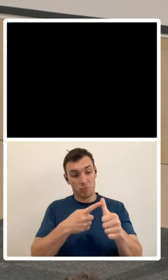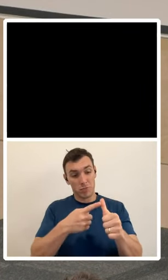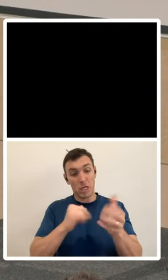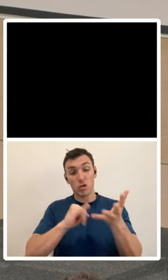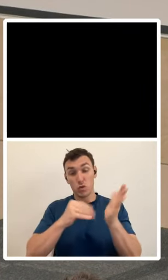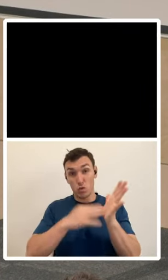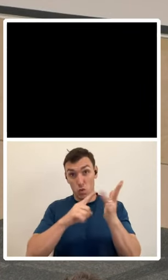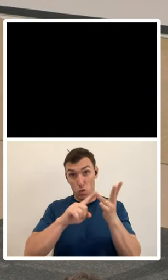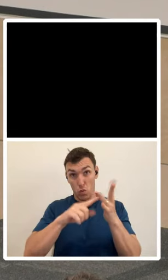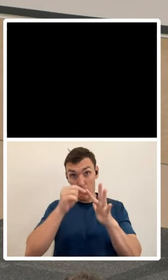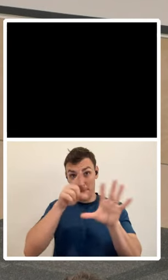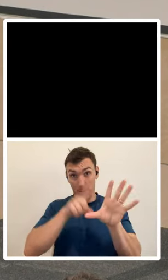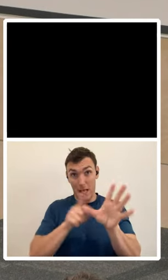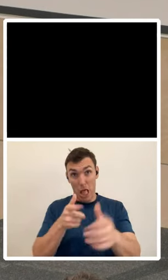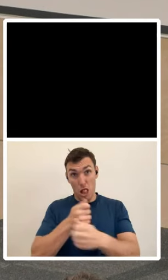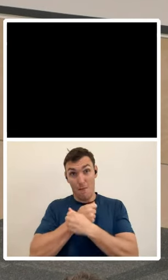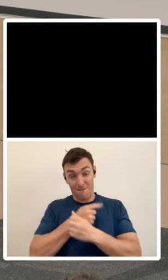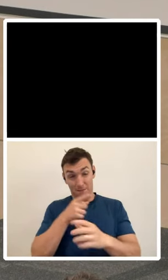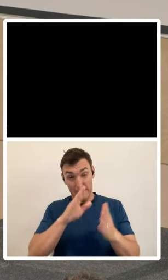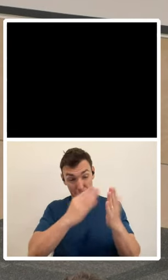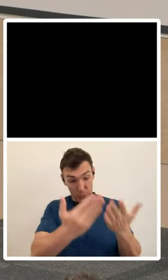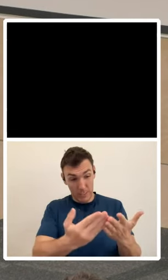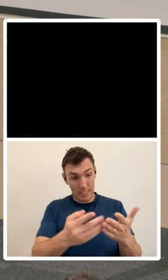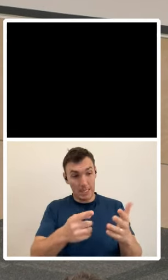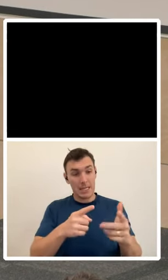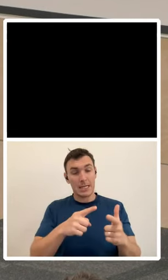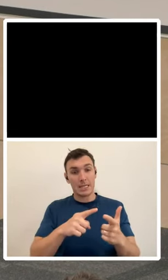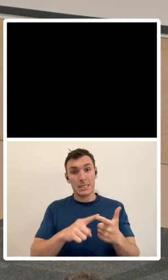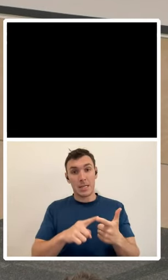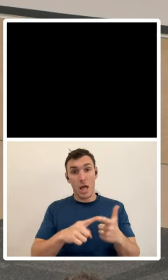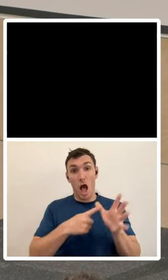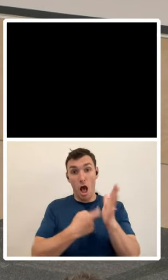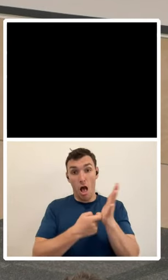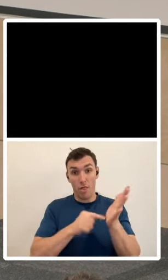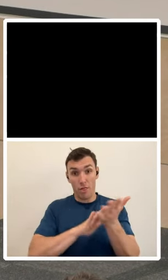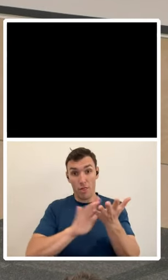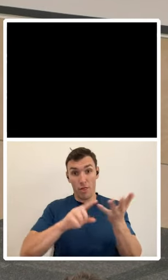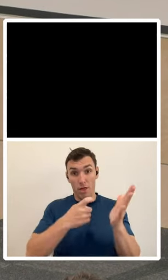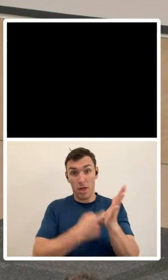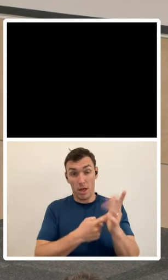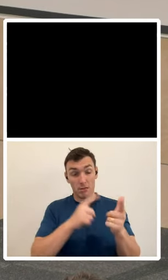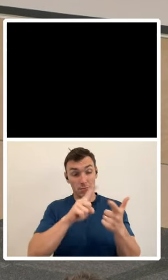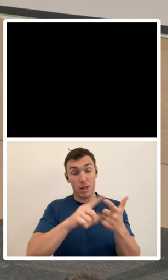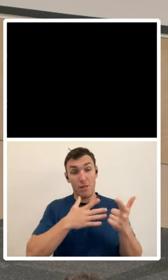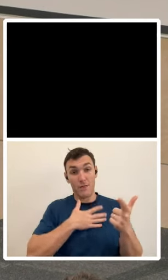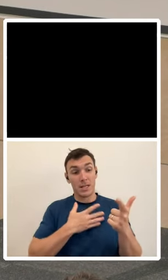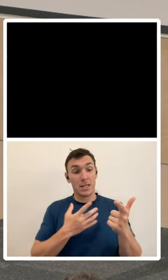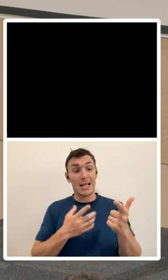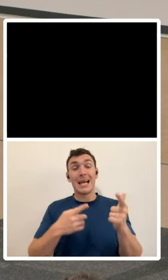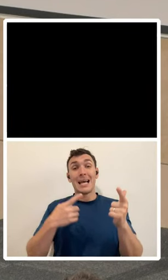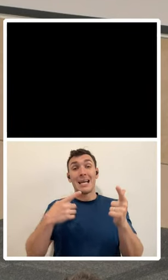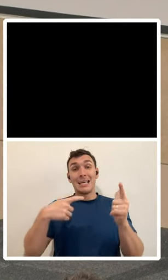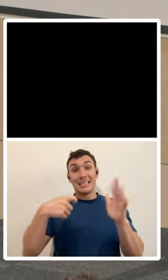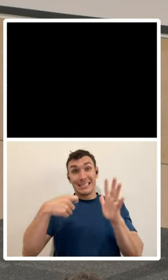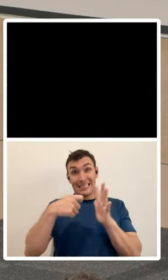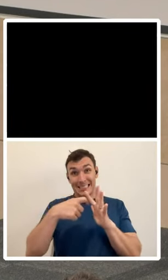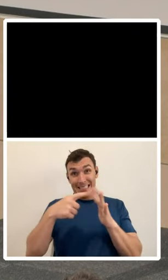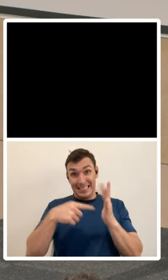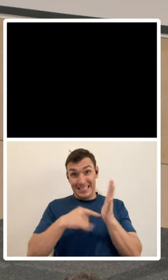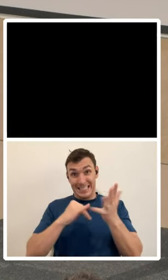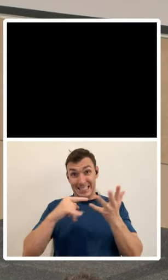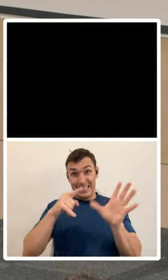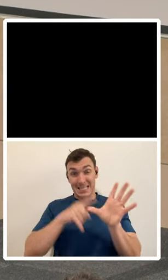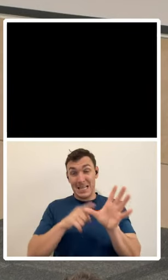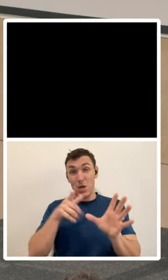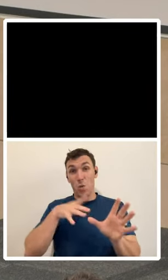Titsy wants me to say publicly that he's a very intelligent boy, which is true. I still talk